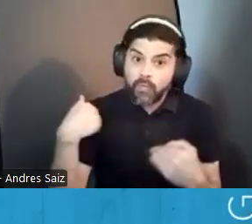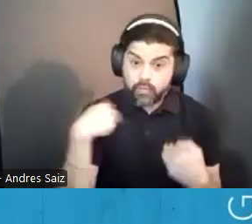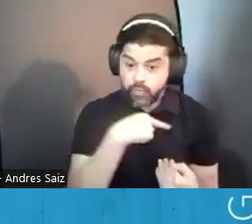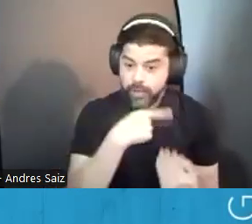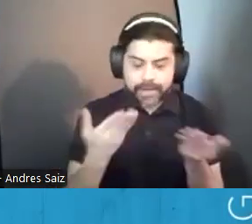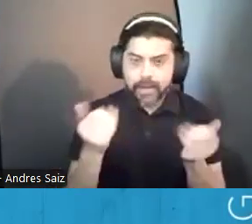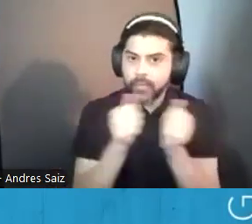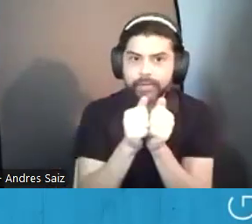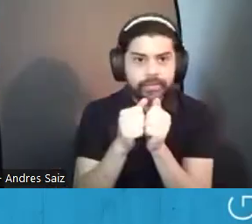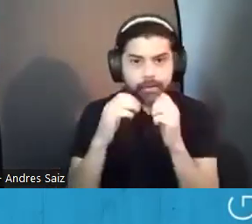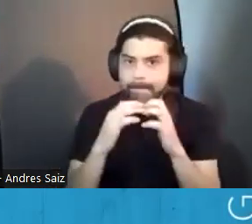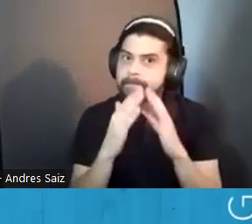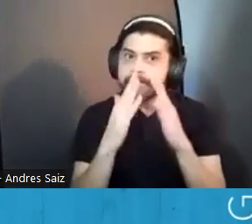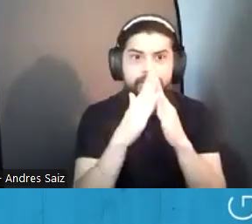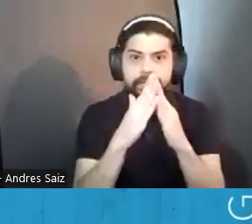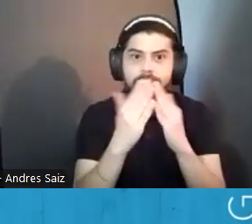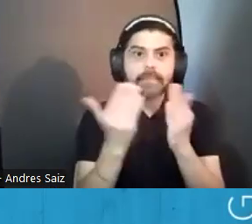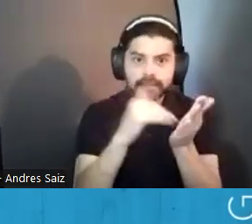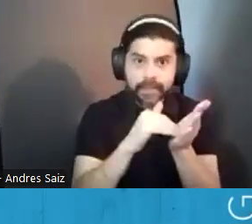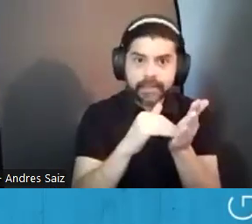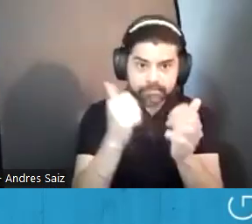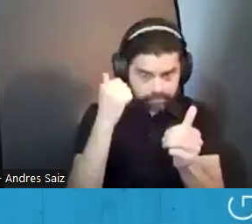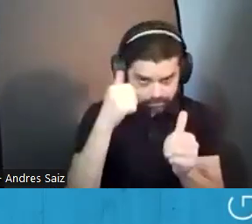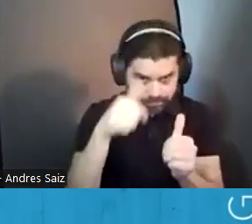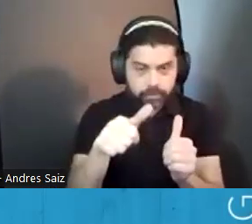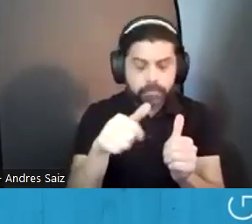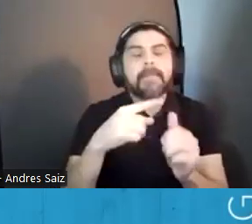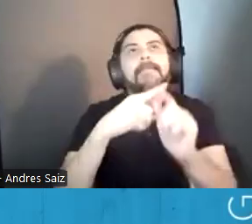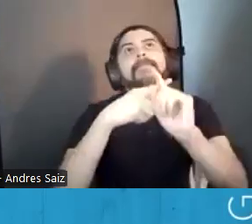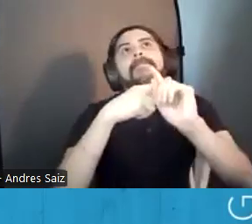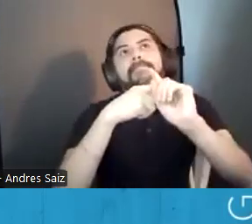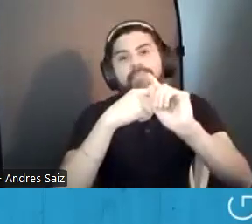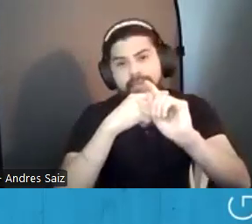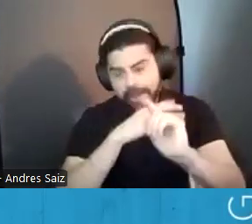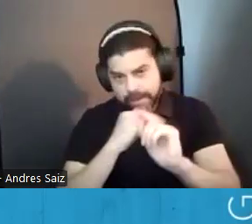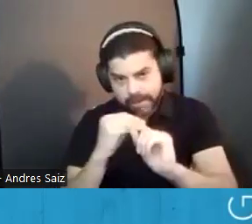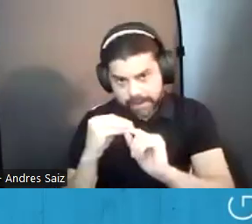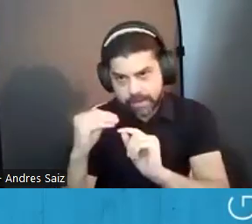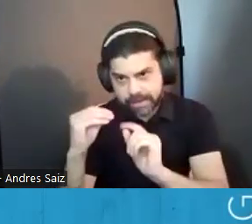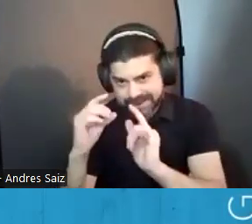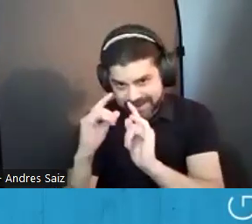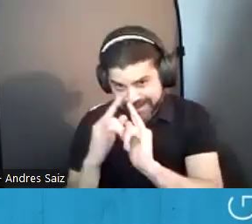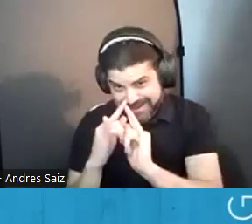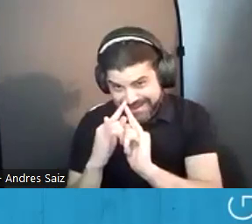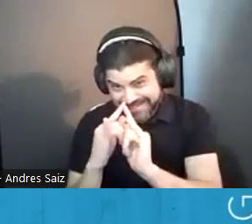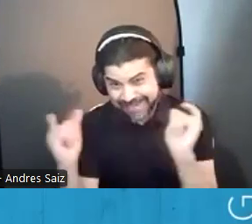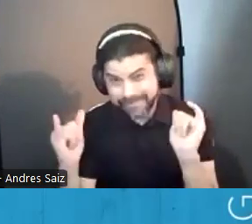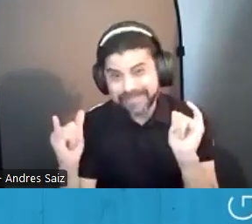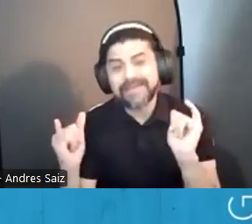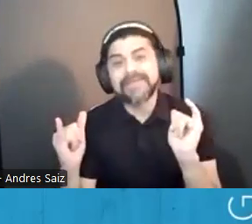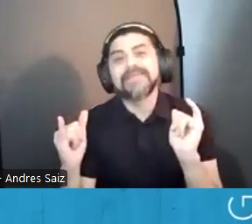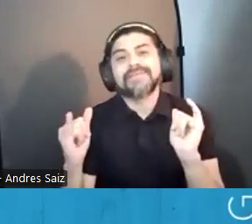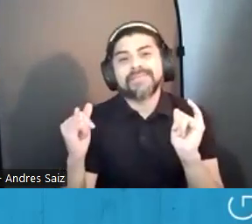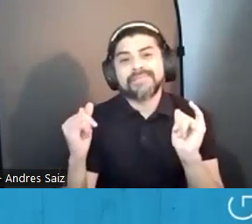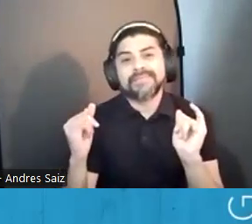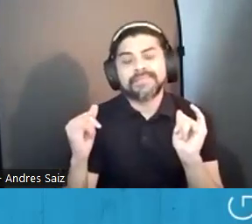and making it, continuing for it to be the model in the nation. And then on the other hand, I'll also